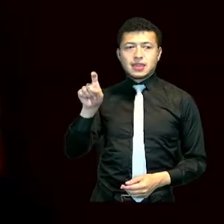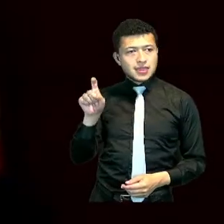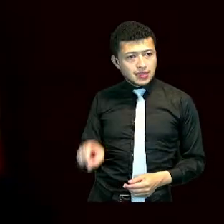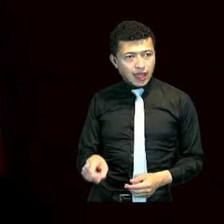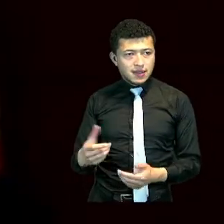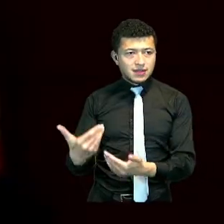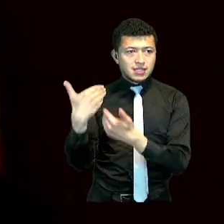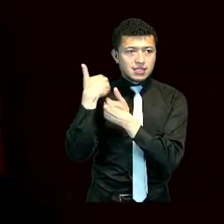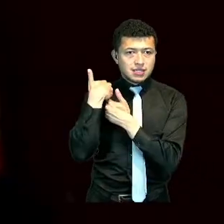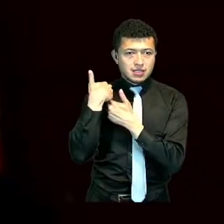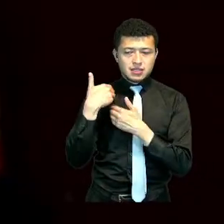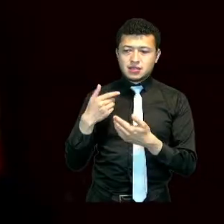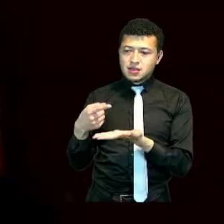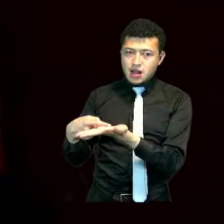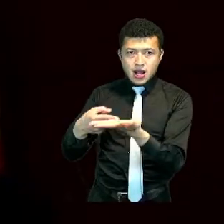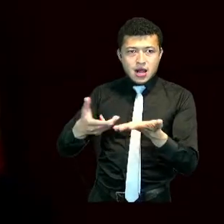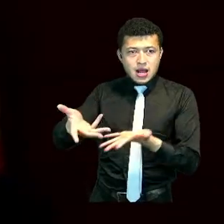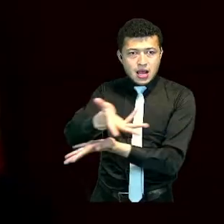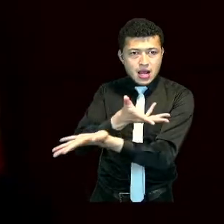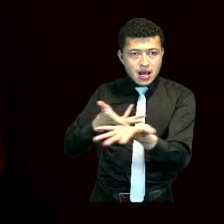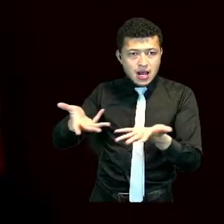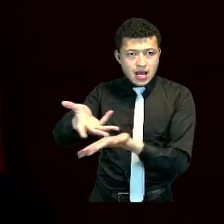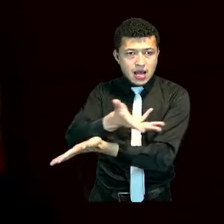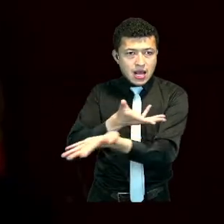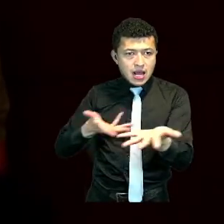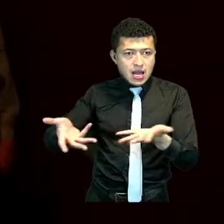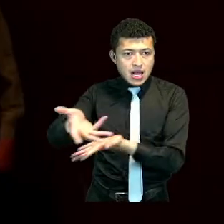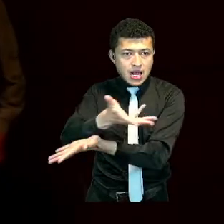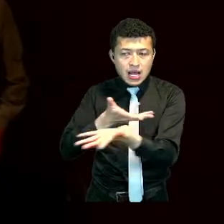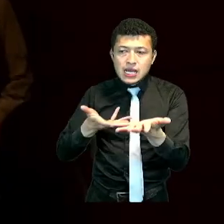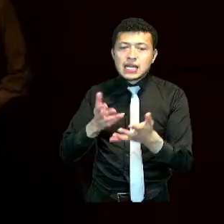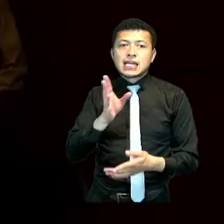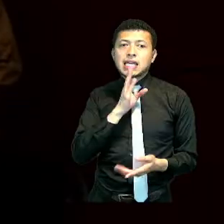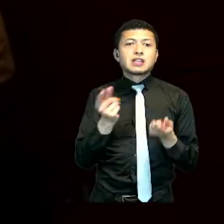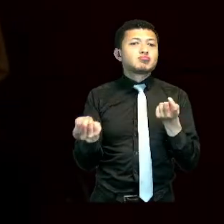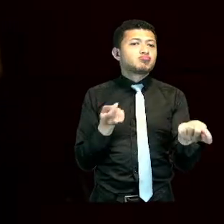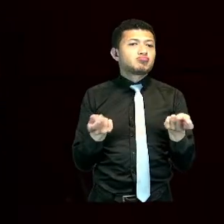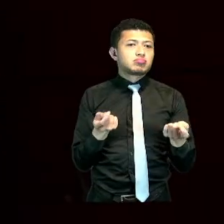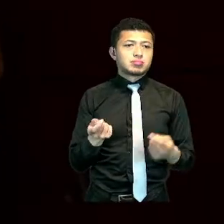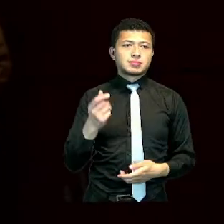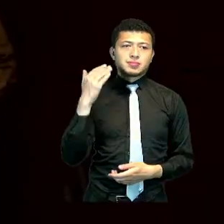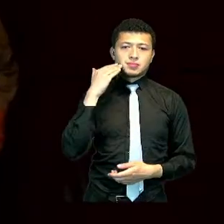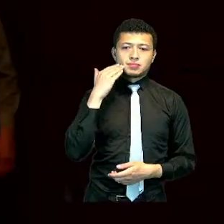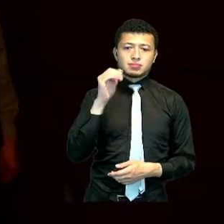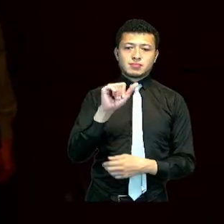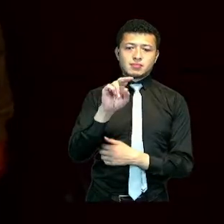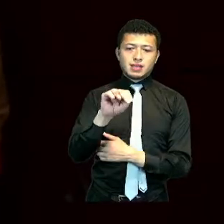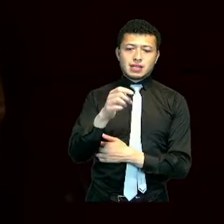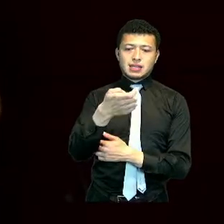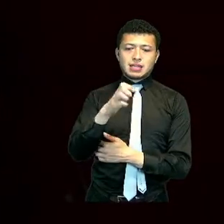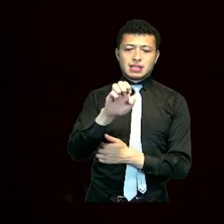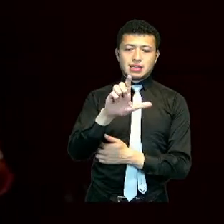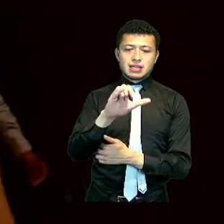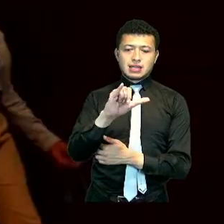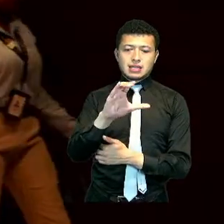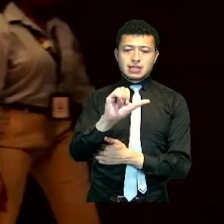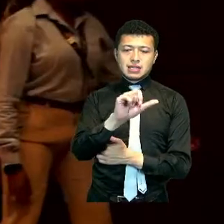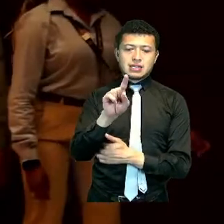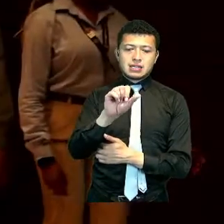This dialogue will be moderated for all of us by Angelica Sanchez